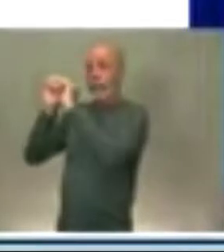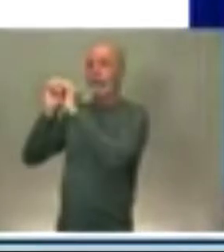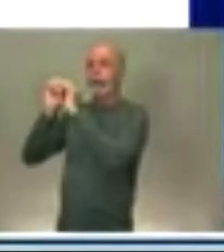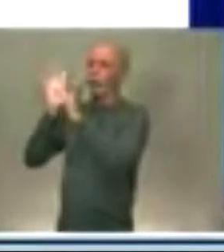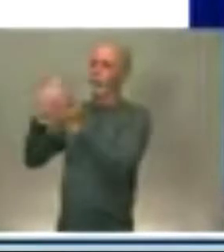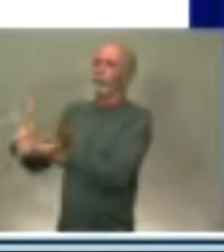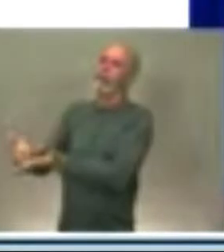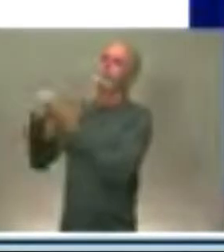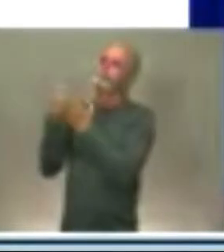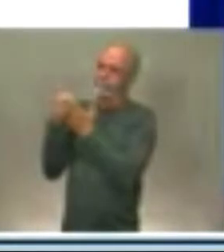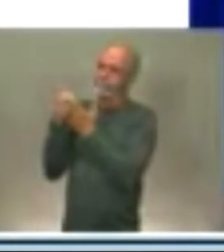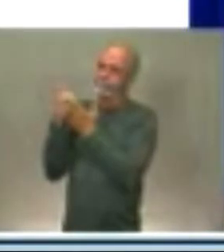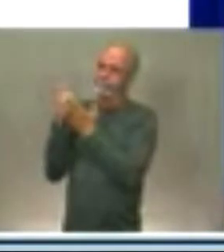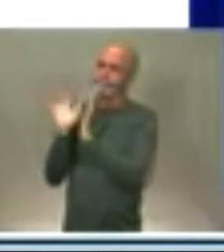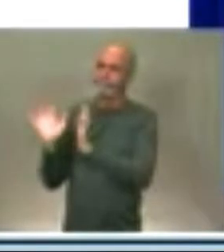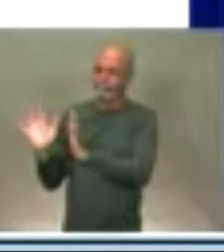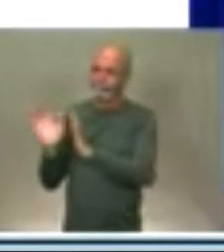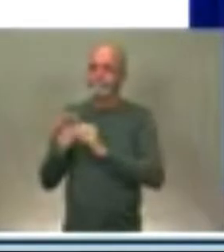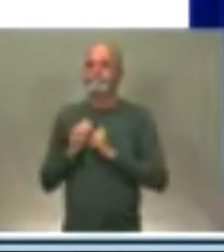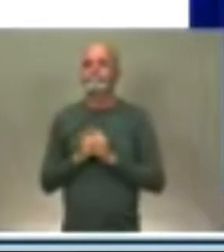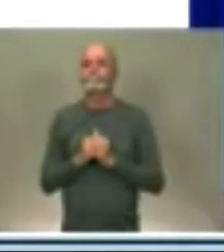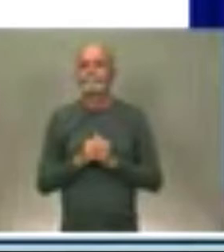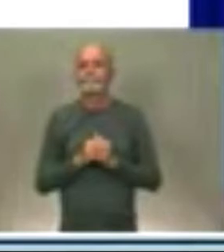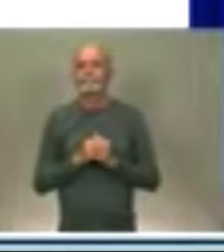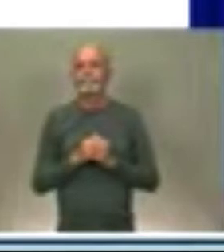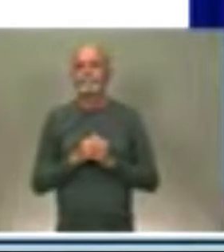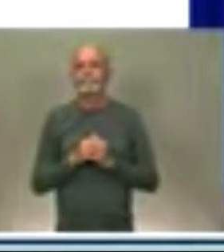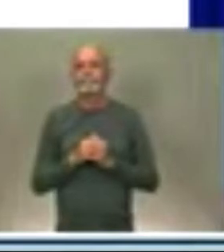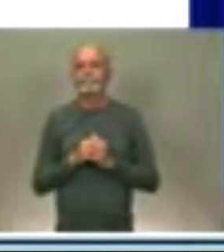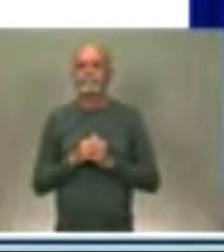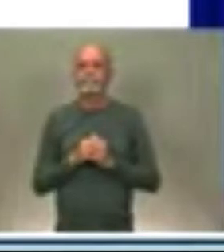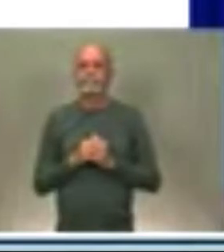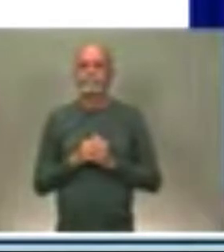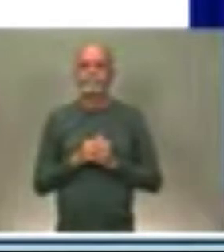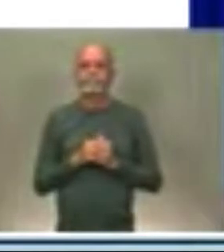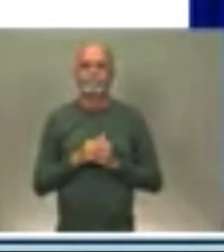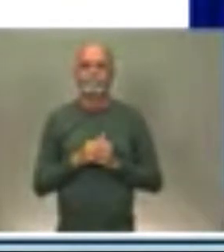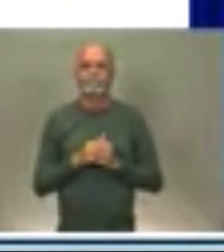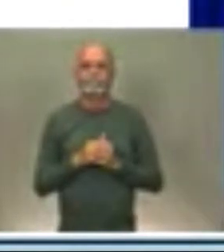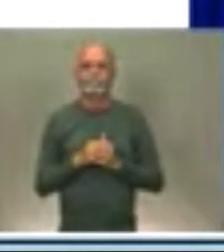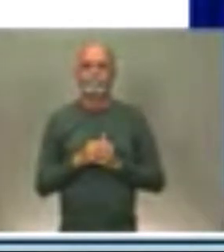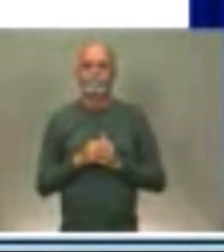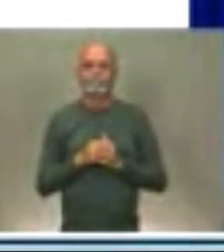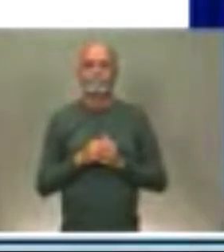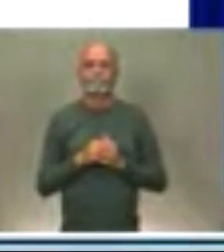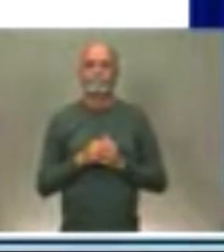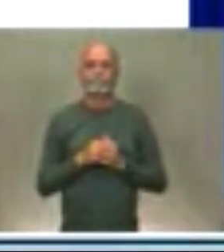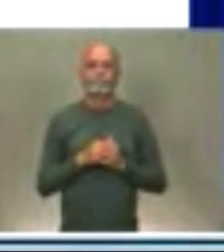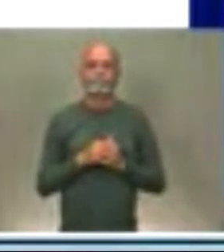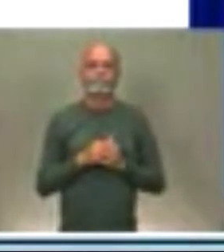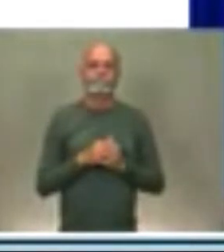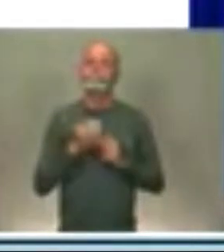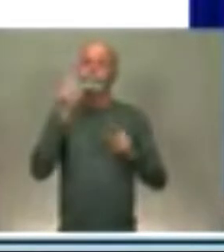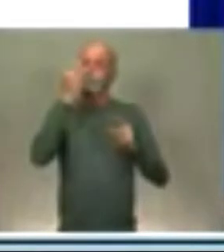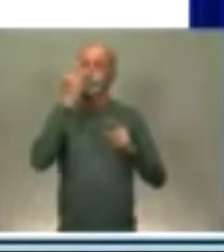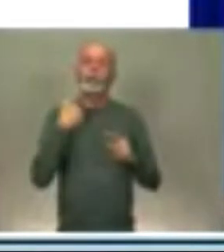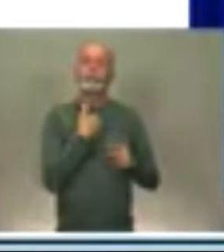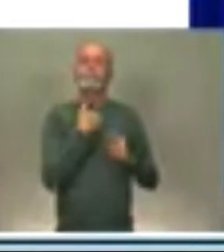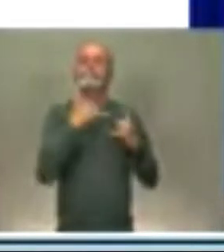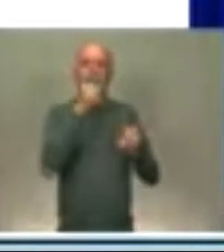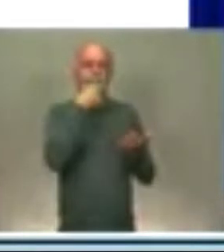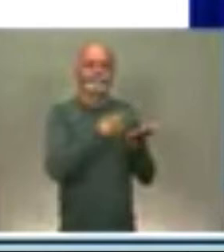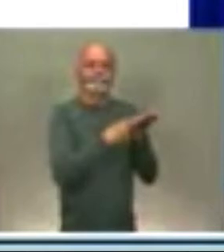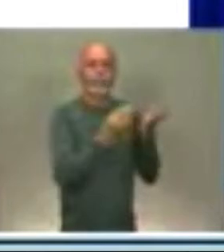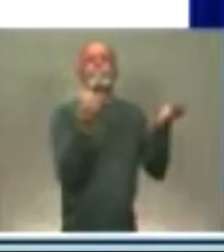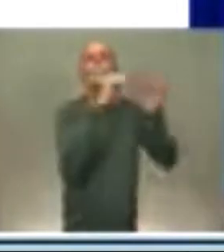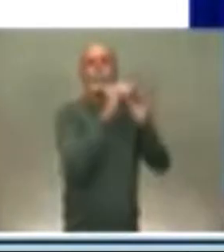like that. So it's one of the things that we're going to get a full briefing on exactly what the state of emergency